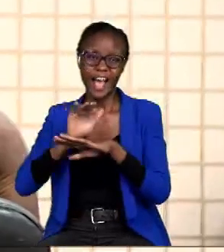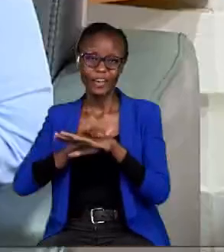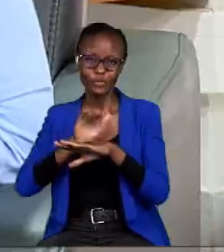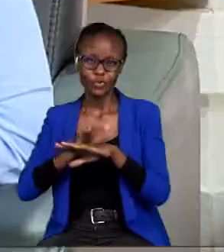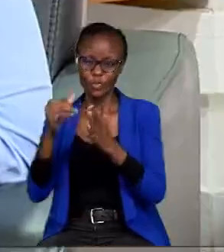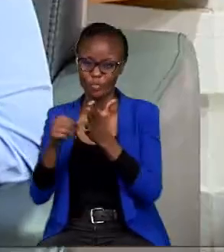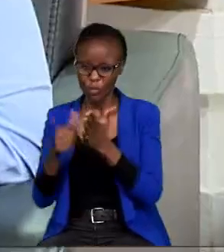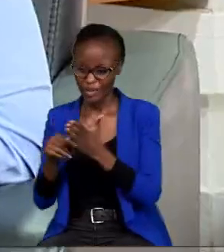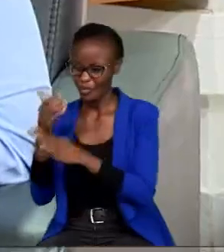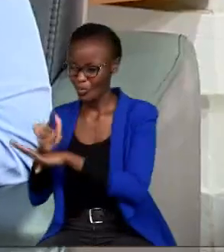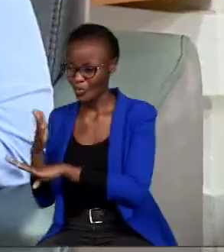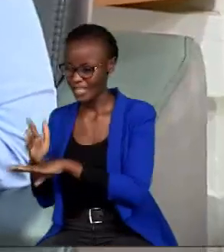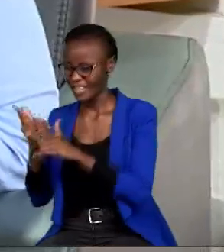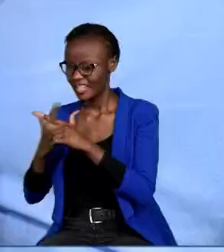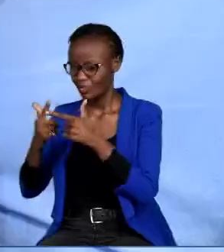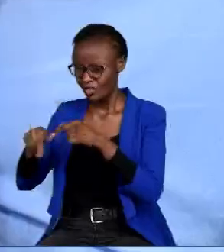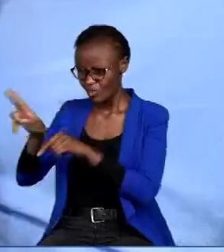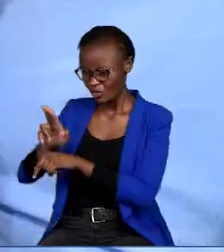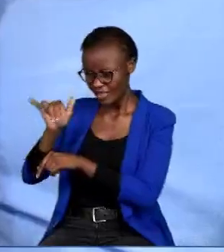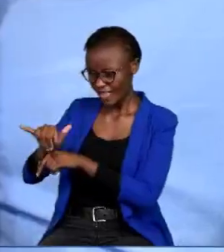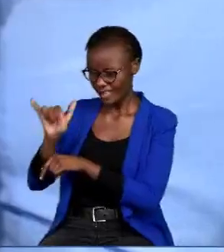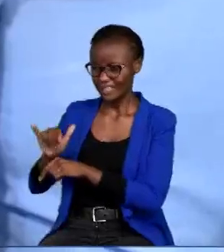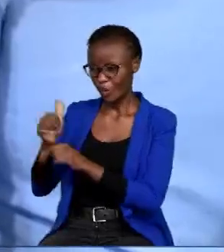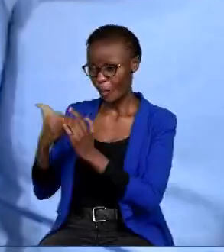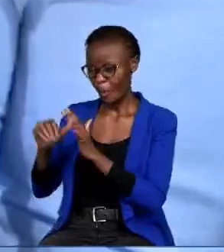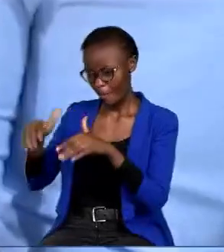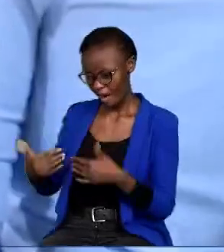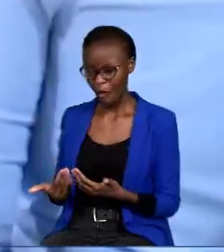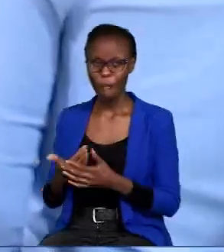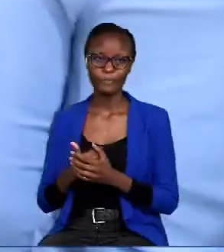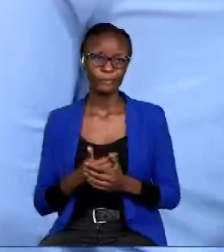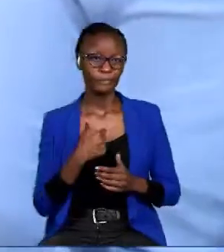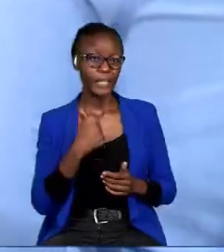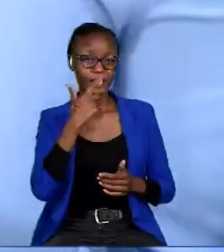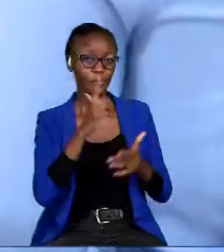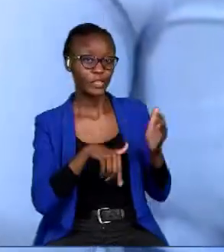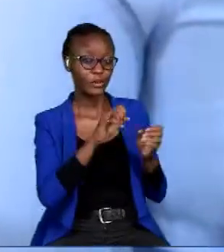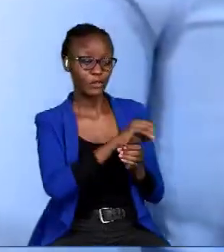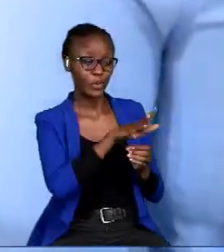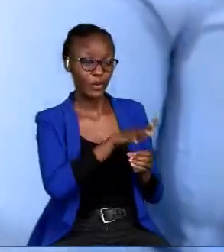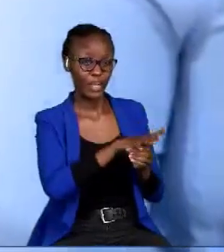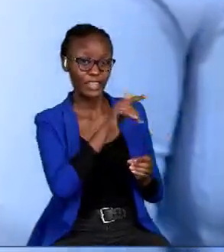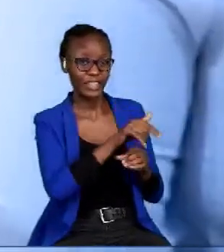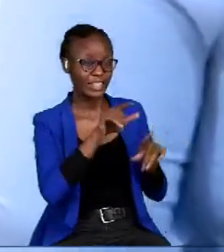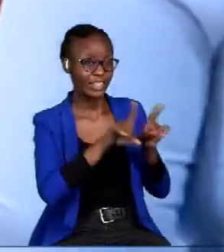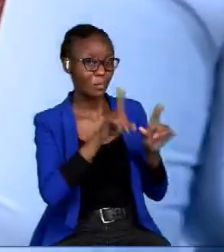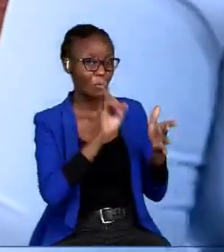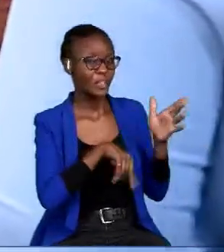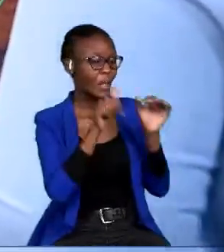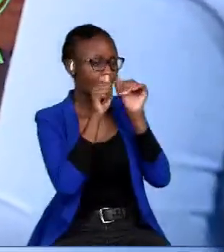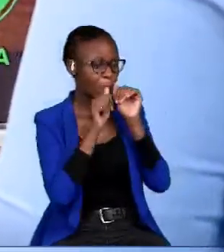did you capitalize on this pandemic? I would say that was COVID was a blessing